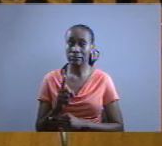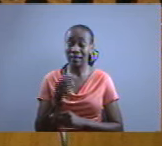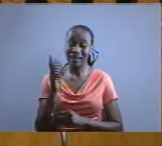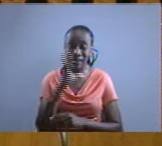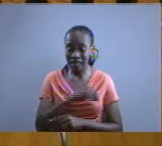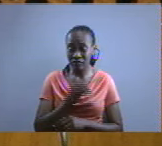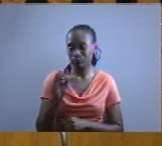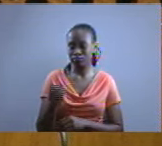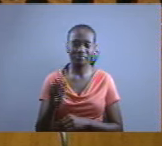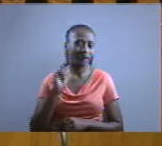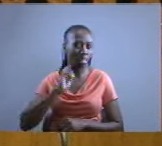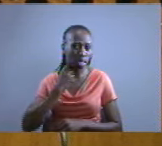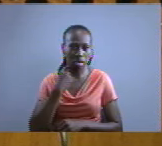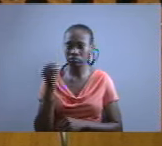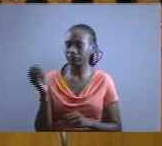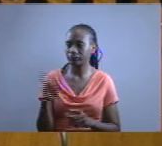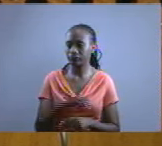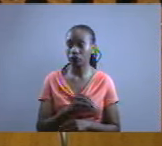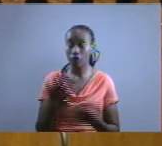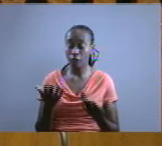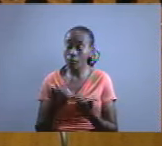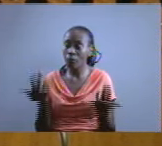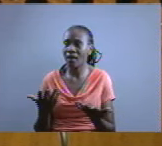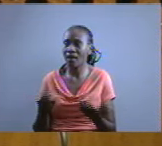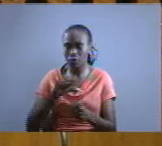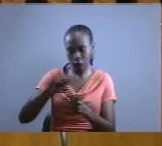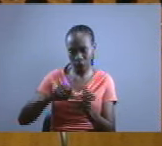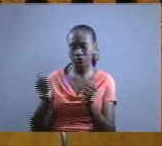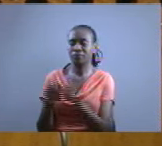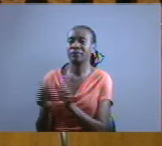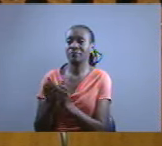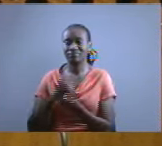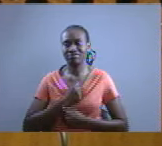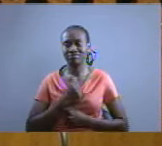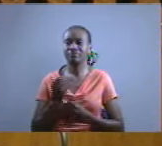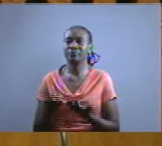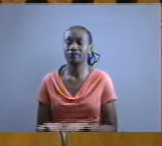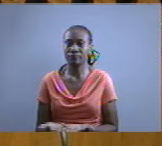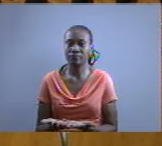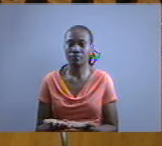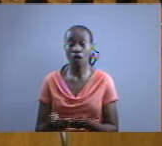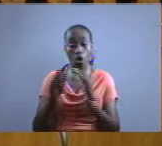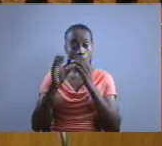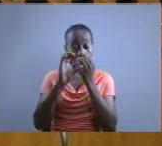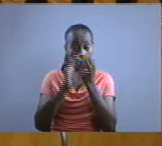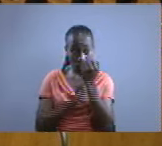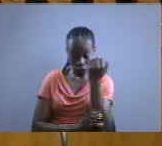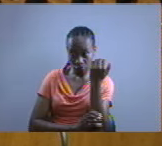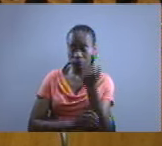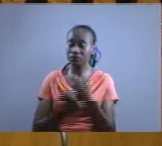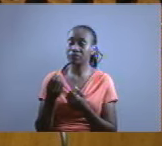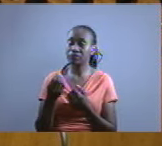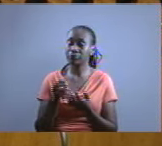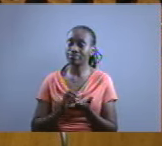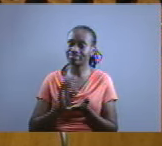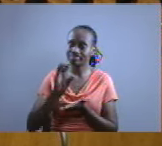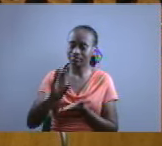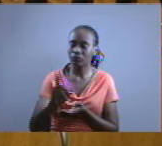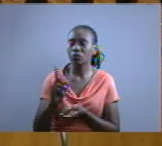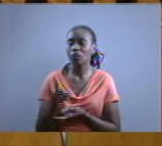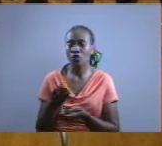of our social partners. The Constitution of the Republic of South Africa provides for the right